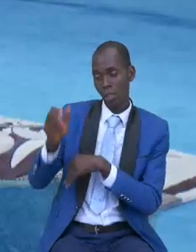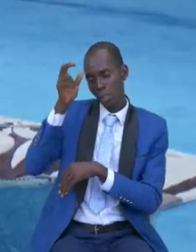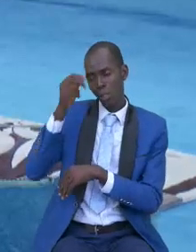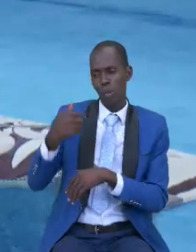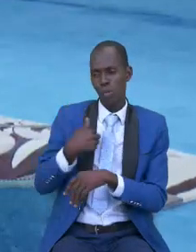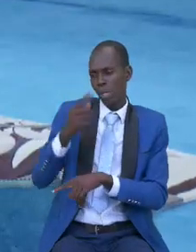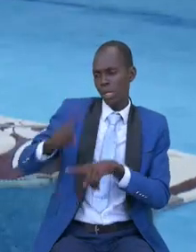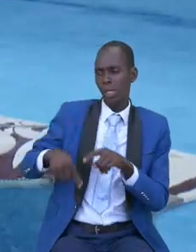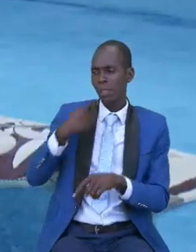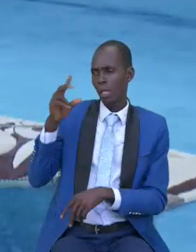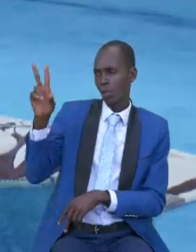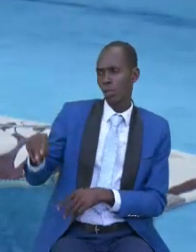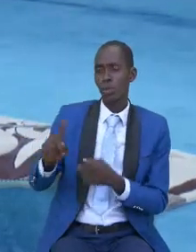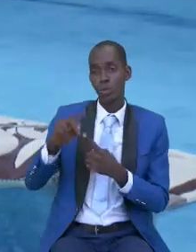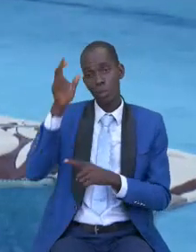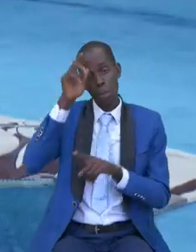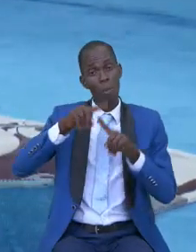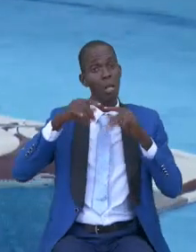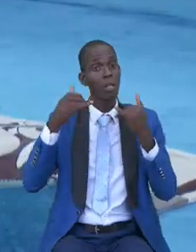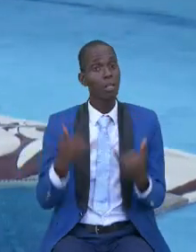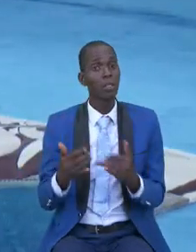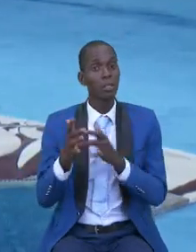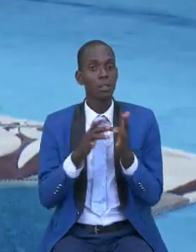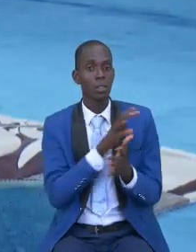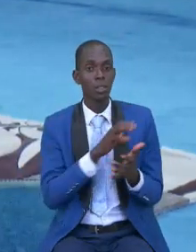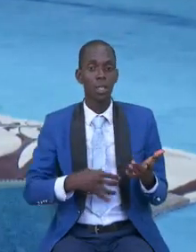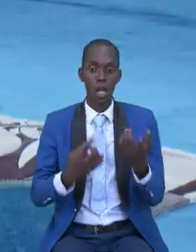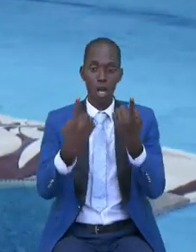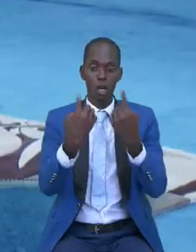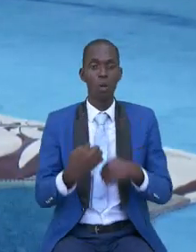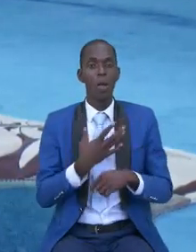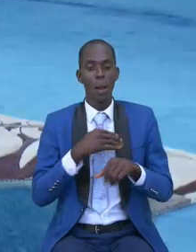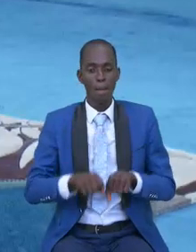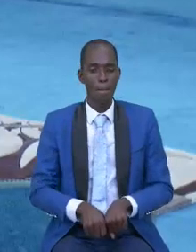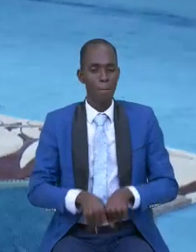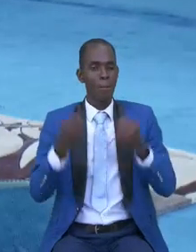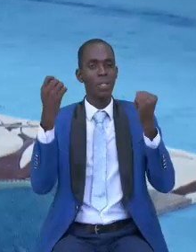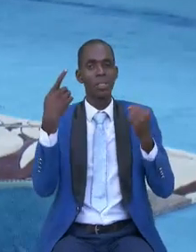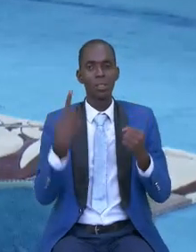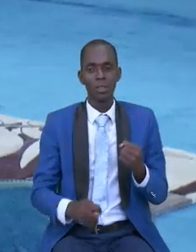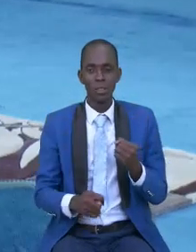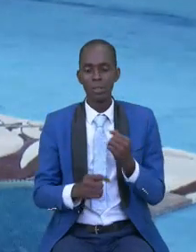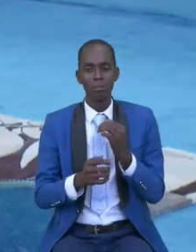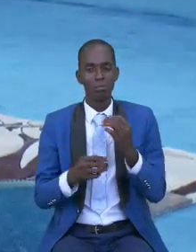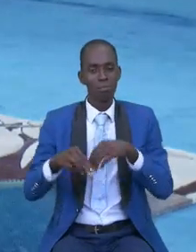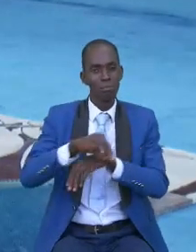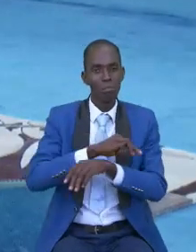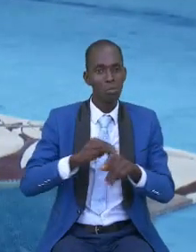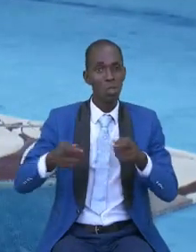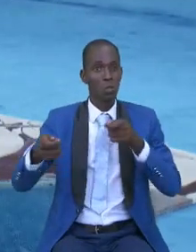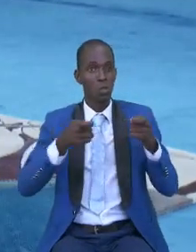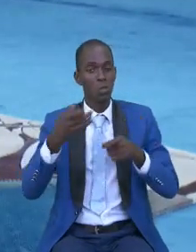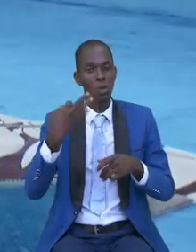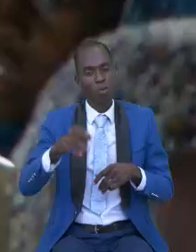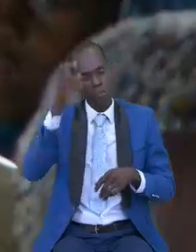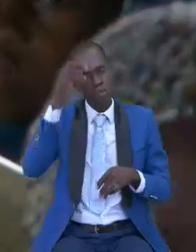no to him. But now Jesus comes and he breaks the mastery of Satan away from your